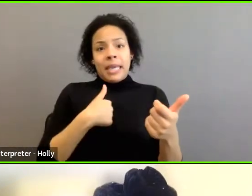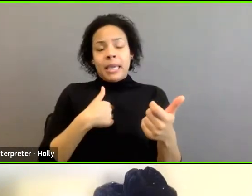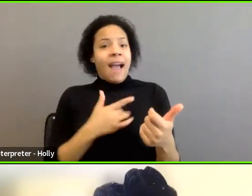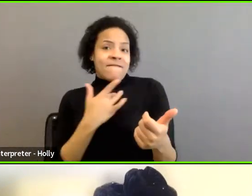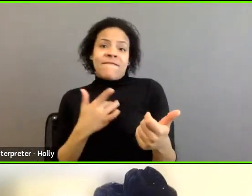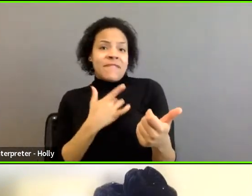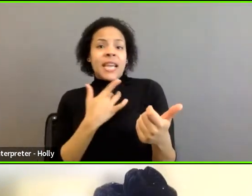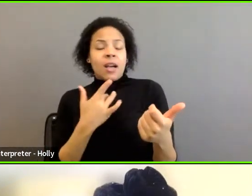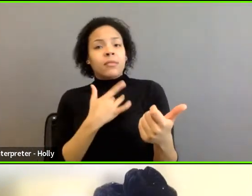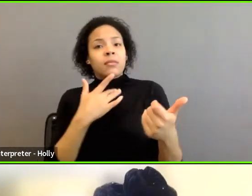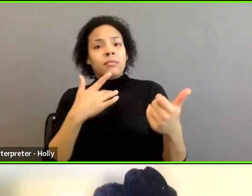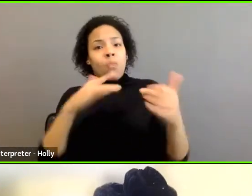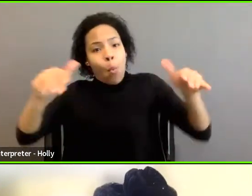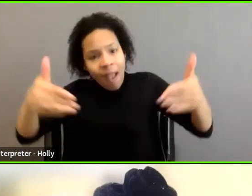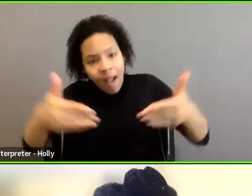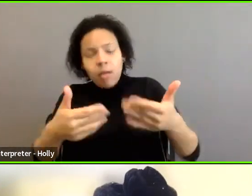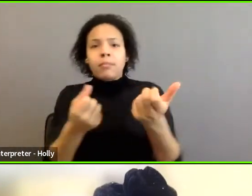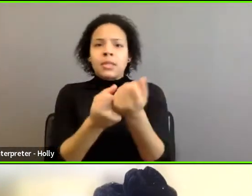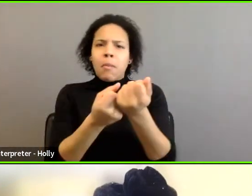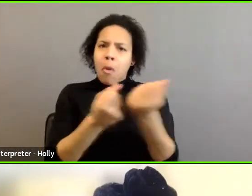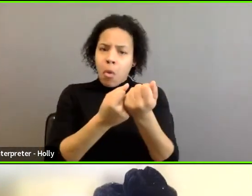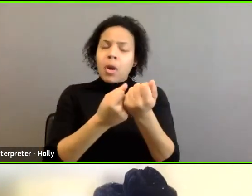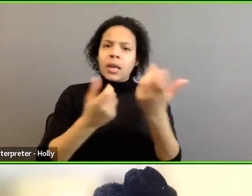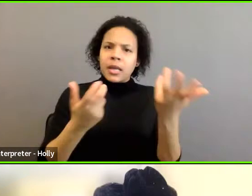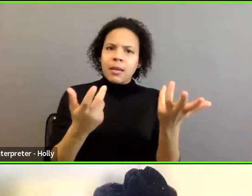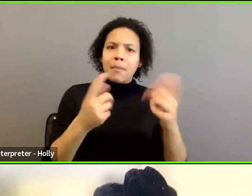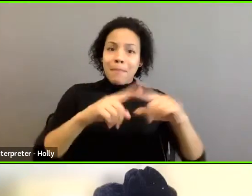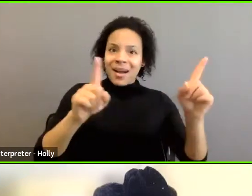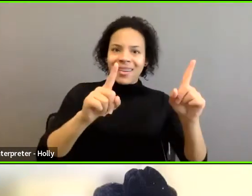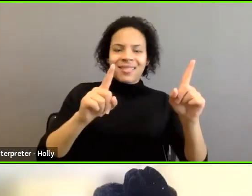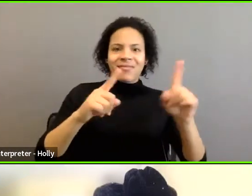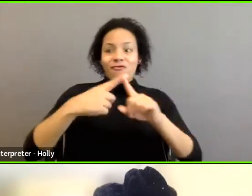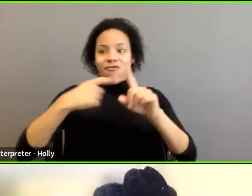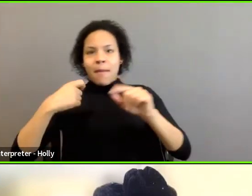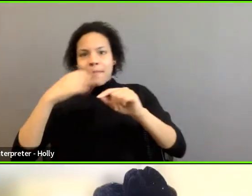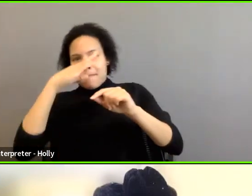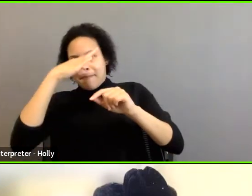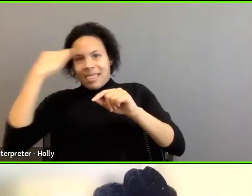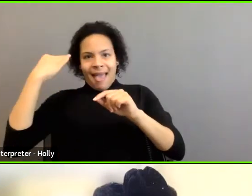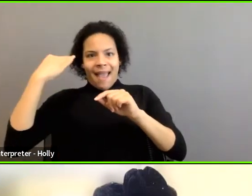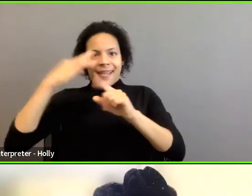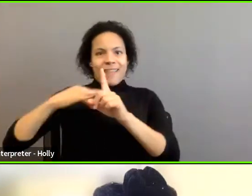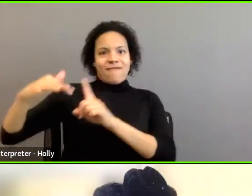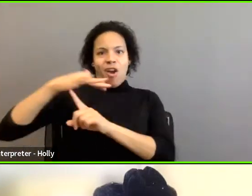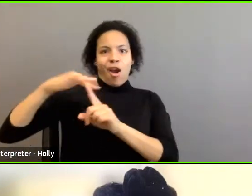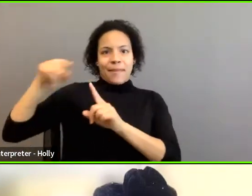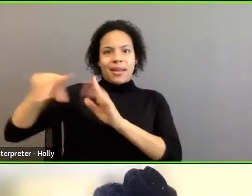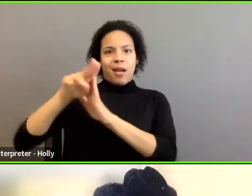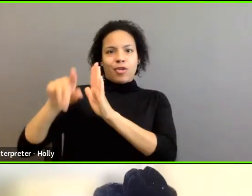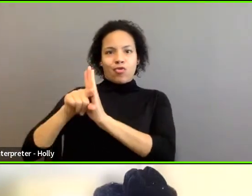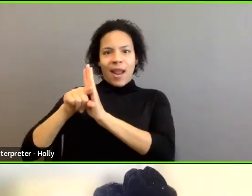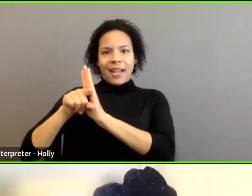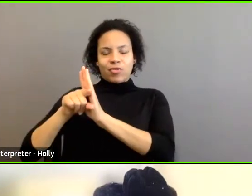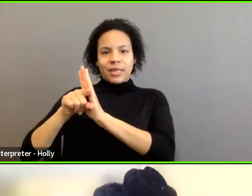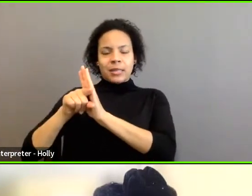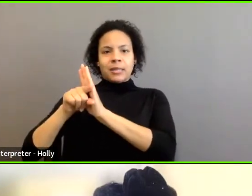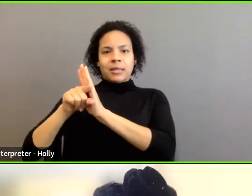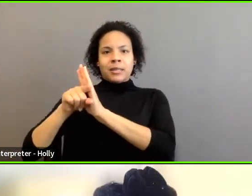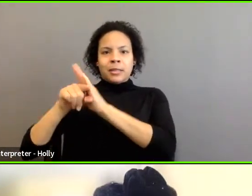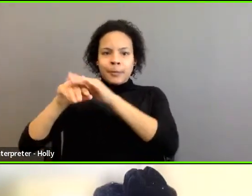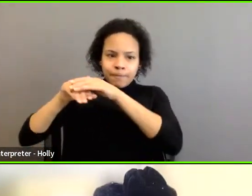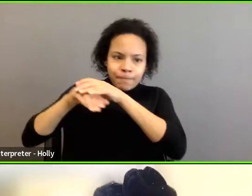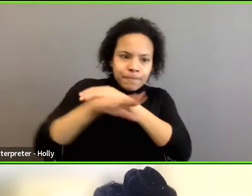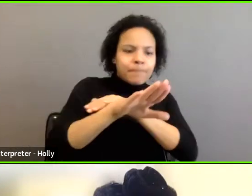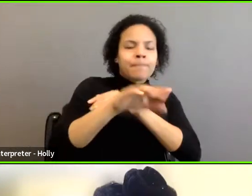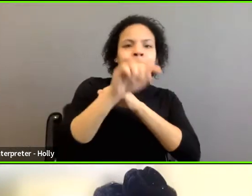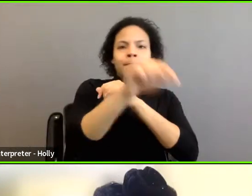something special about having that connector with the Black Law Students Association and seeing how much